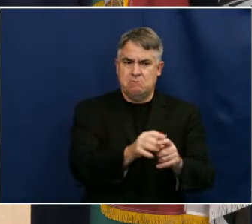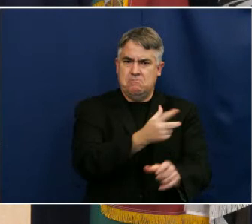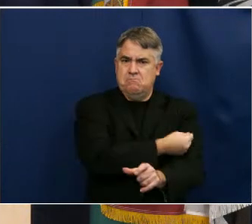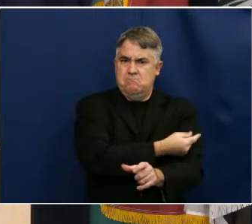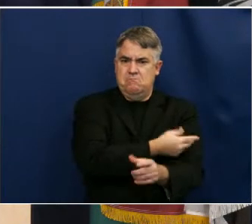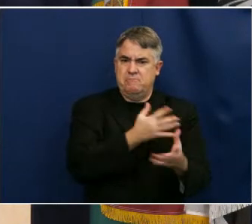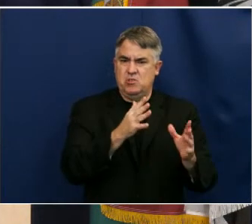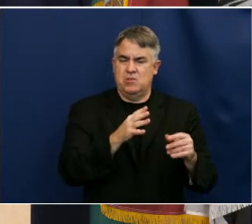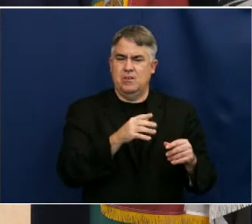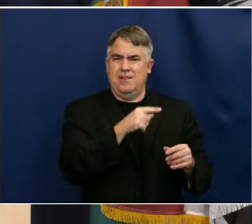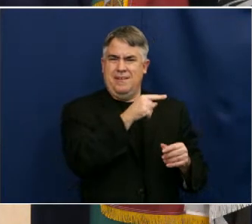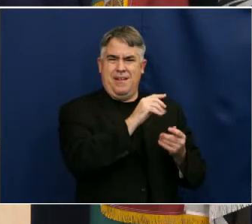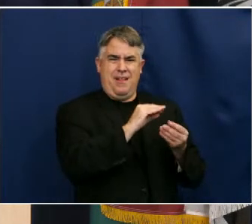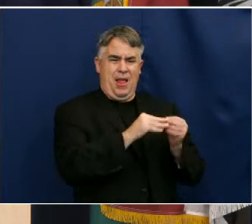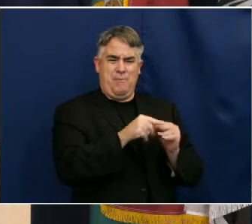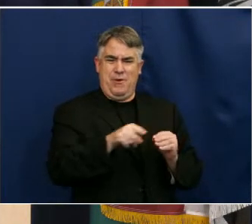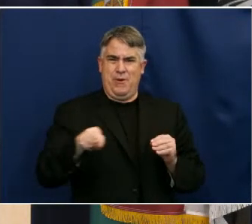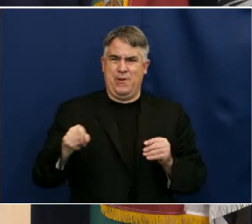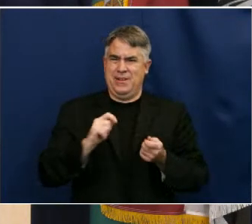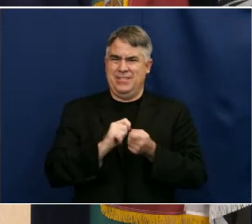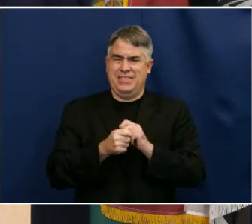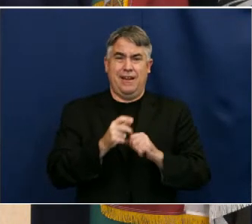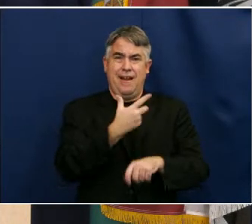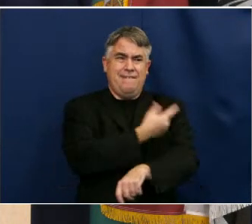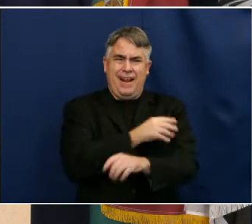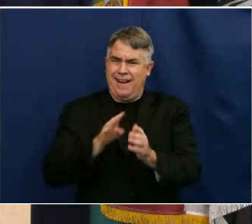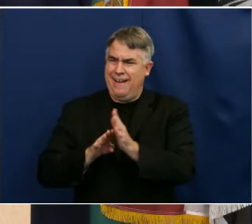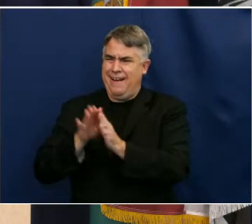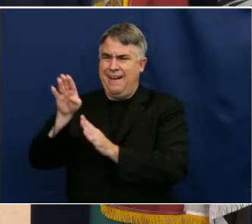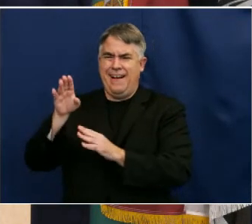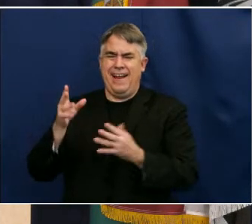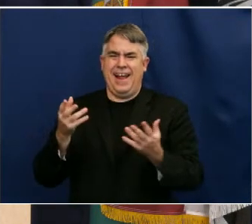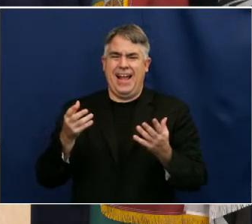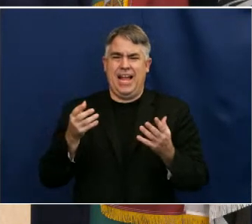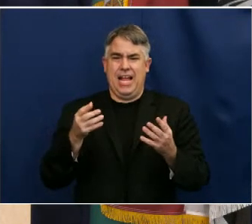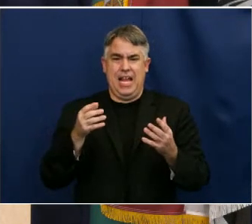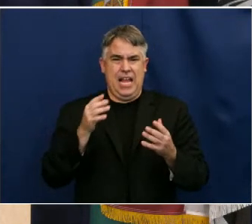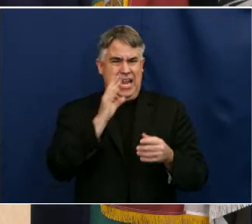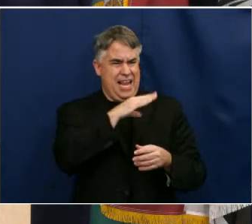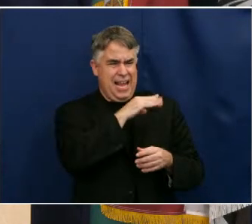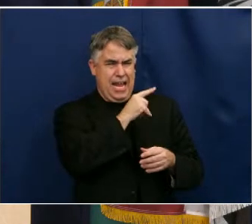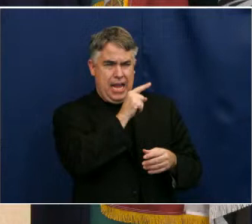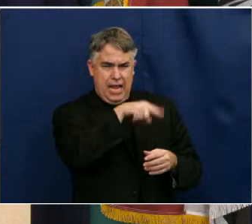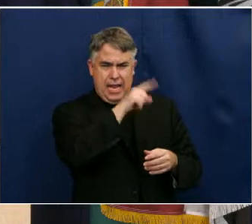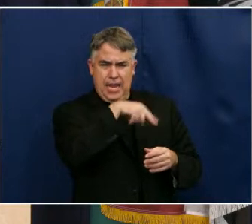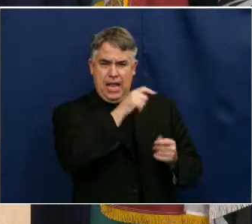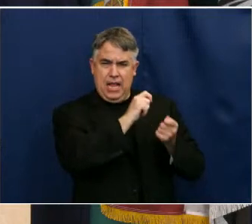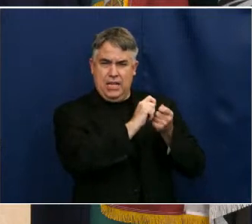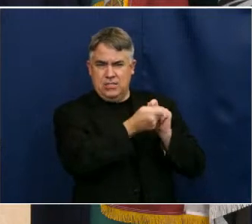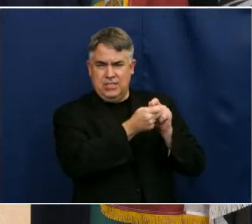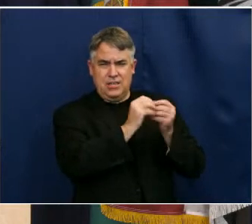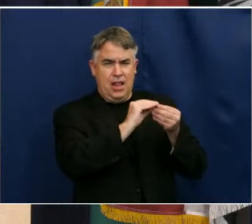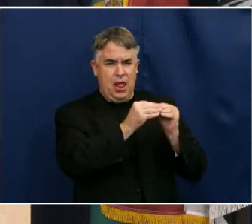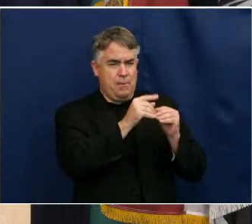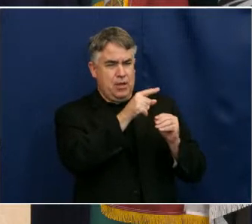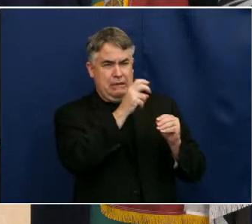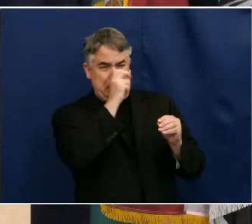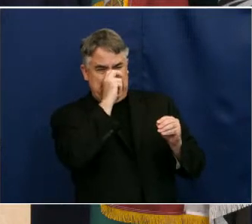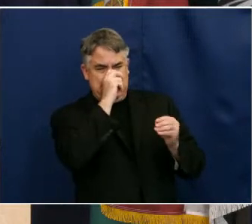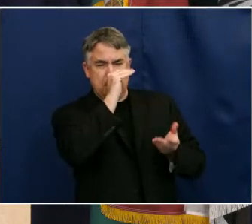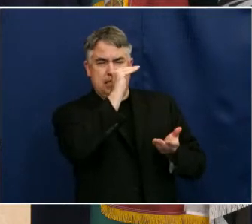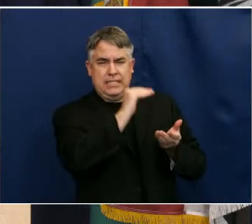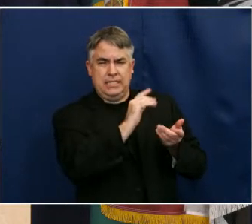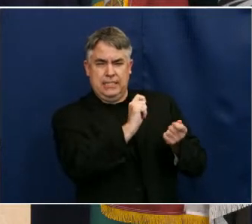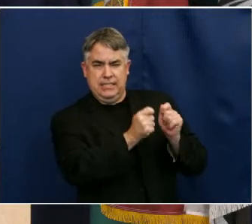could alter the case rate needed to go into a lower tier. And if that were to happen, and if we continue to make downward